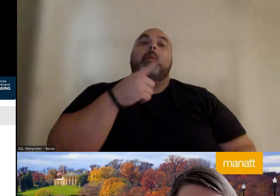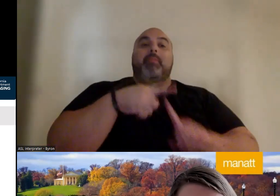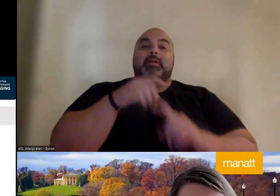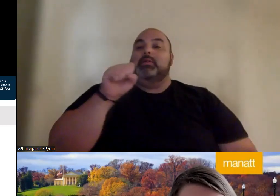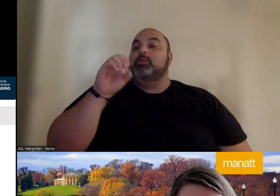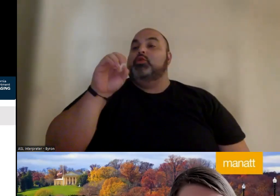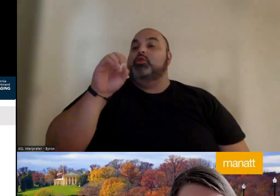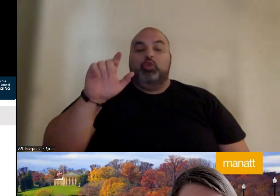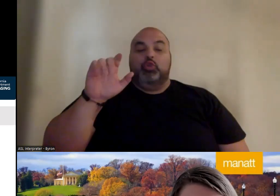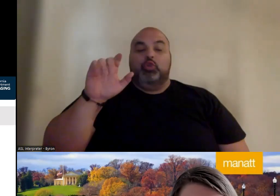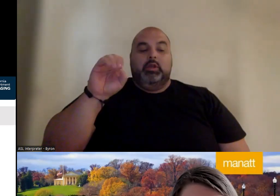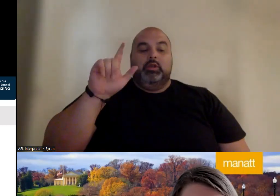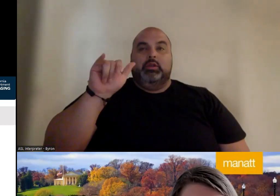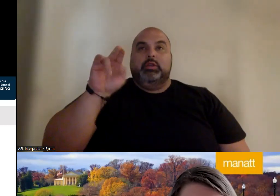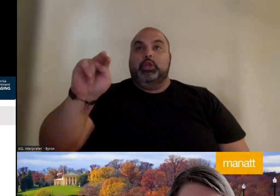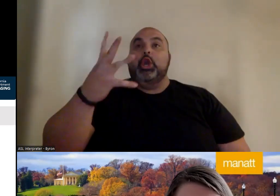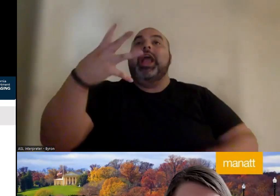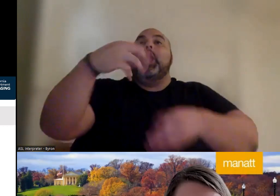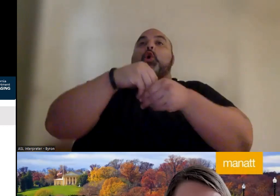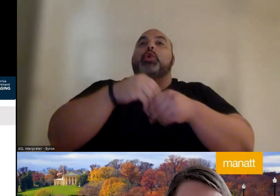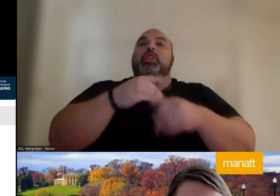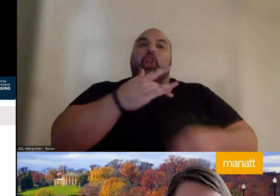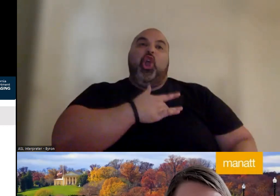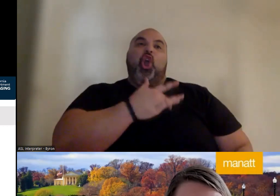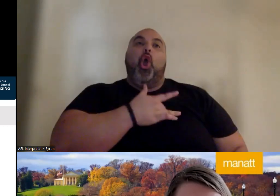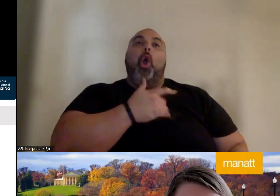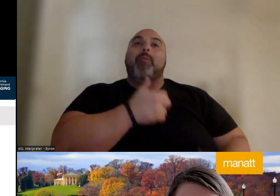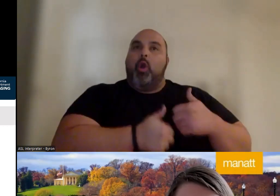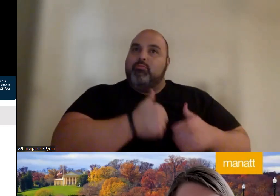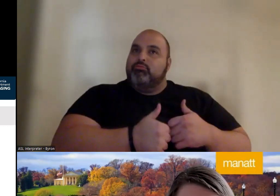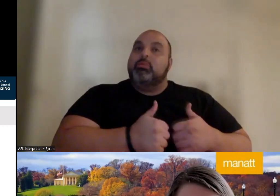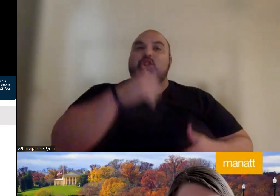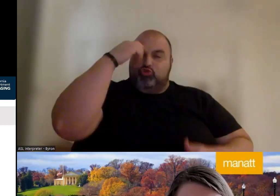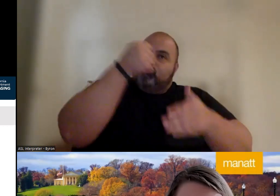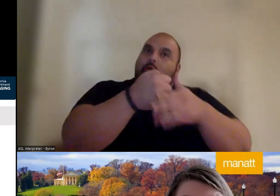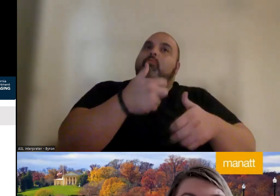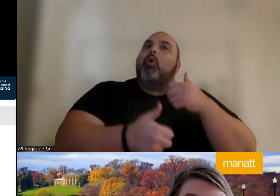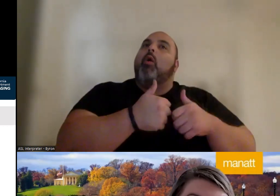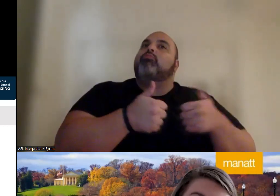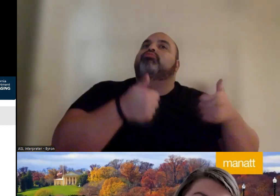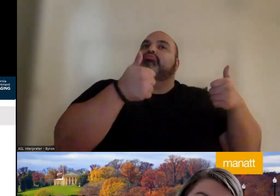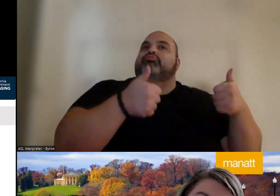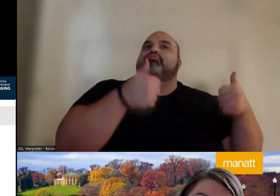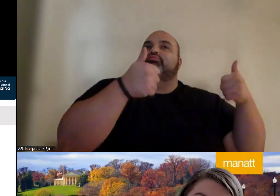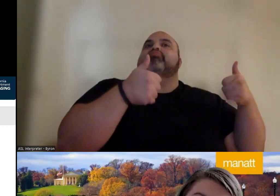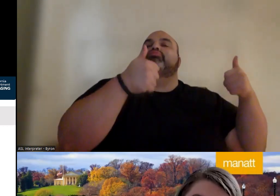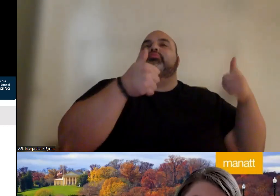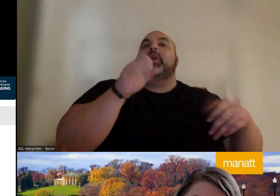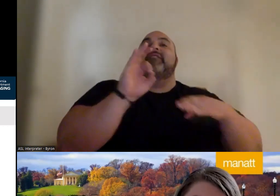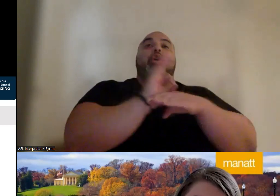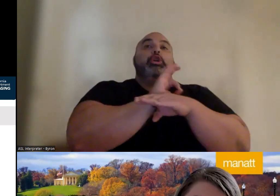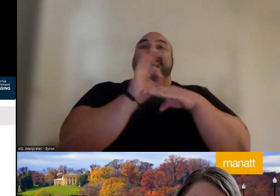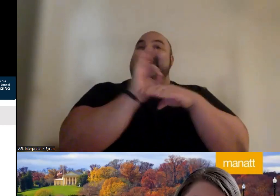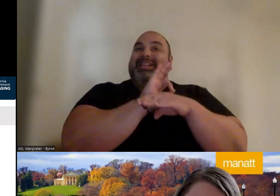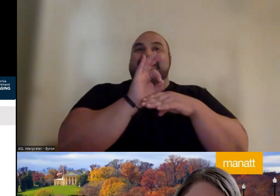an increase in the risk of cardiovascular disease and stroke, a reduction in functionality as measured by ADLs,